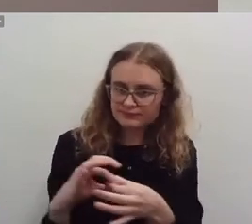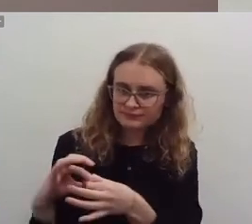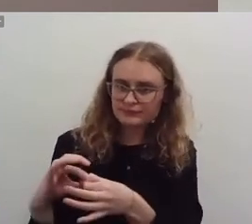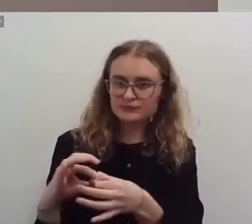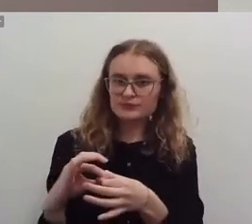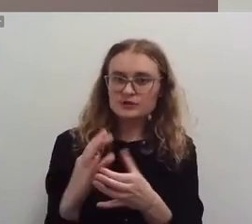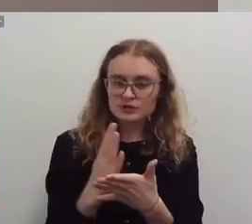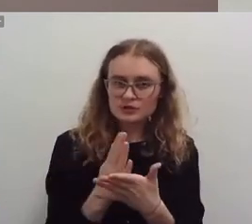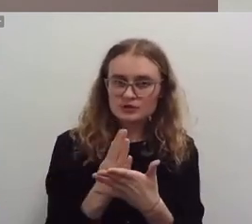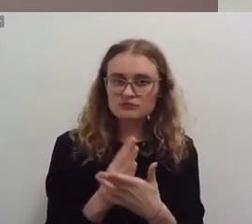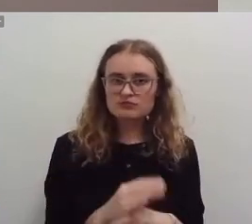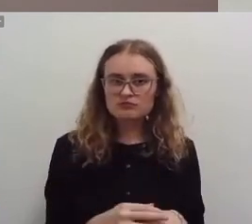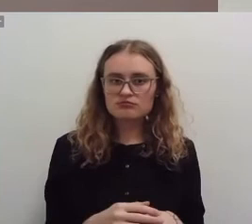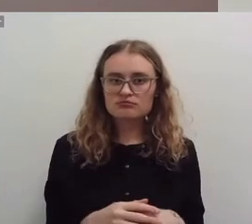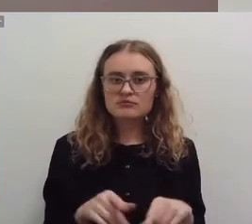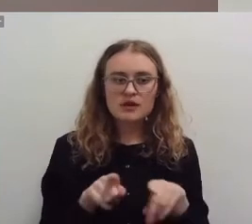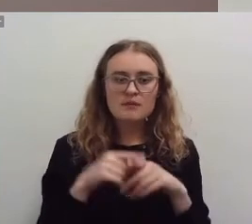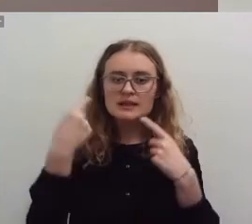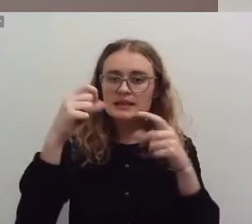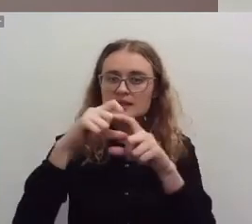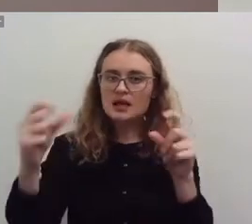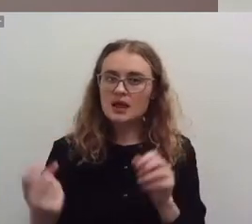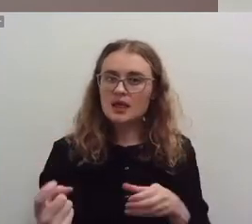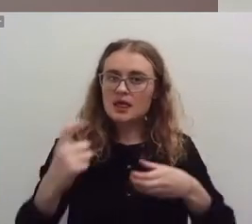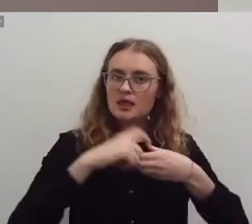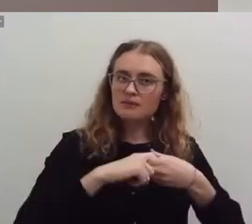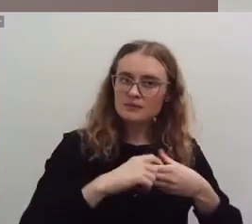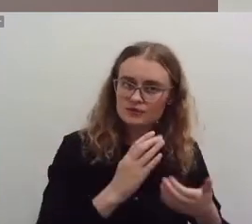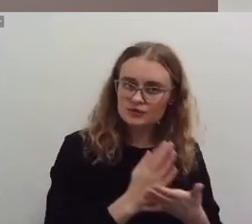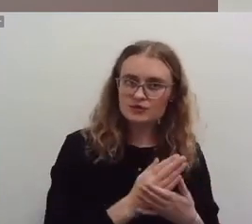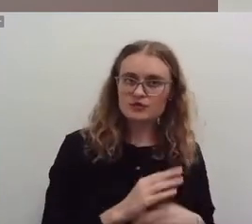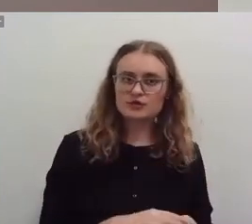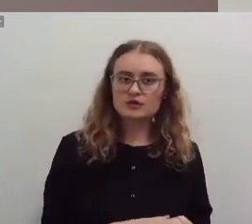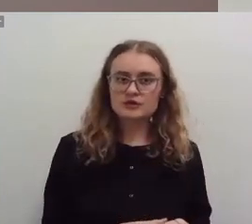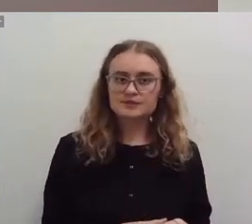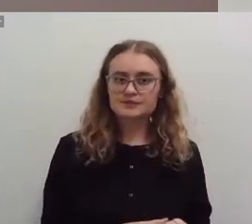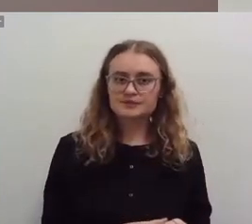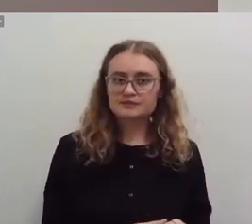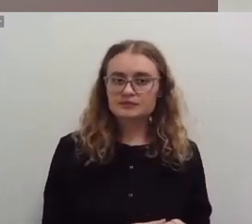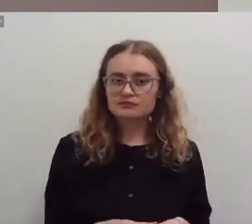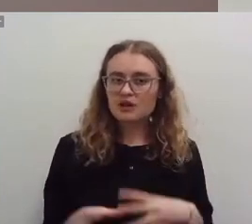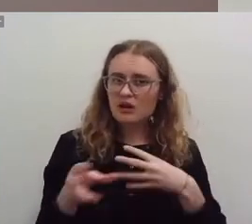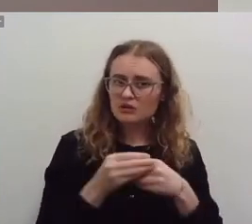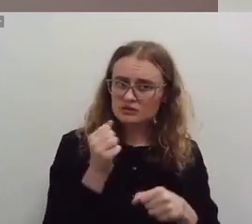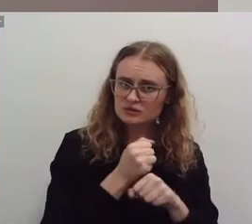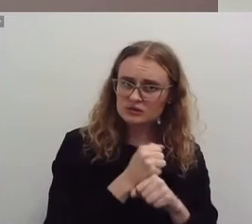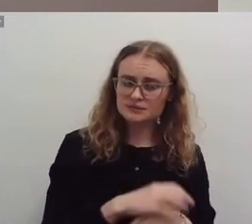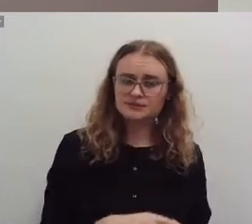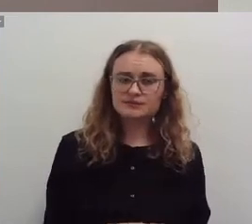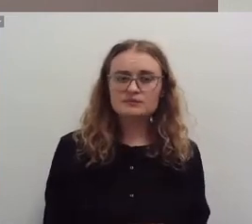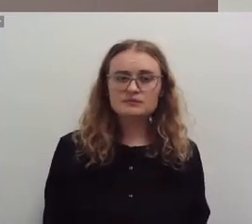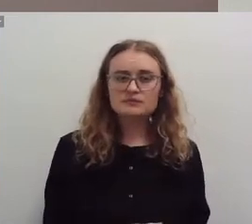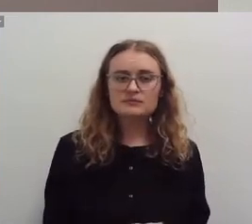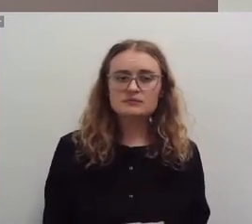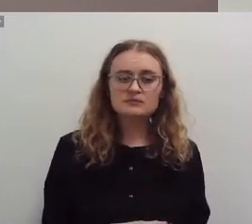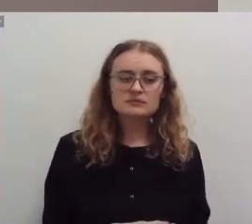actor who coordinates the cooperation. So that is probably something that